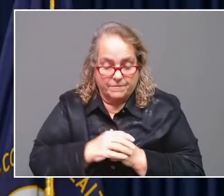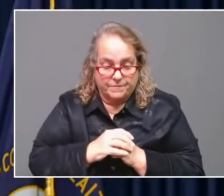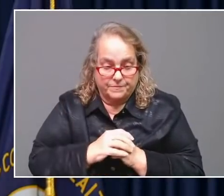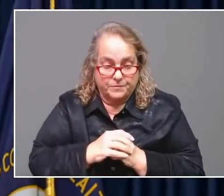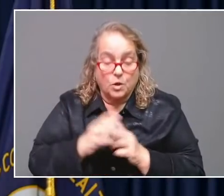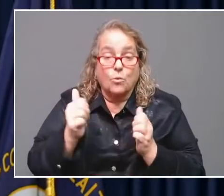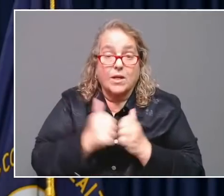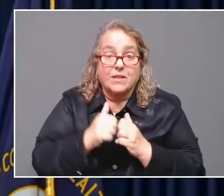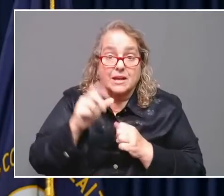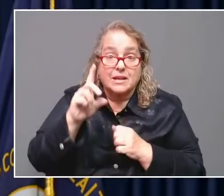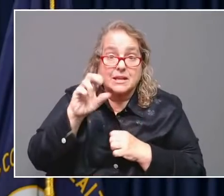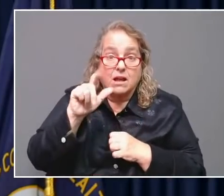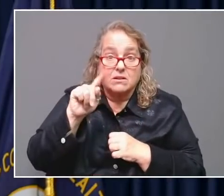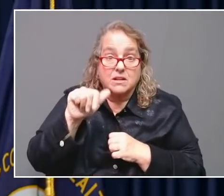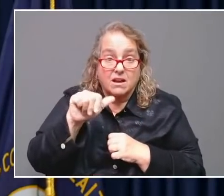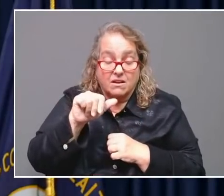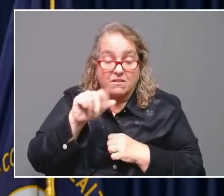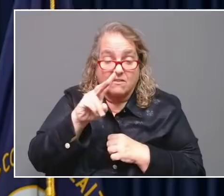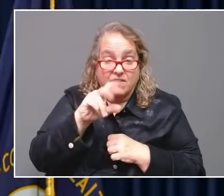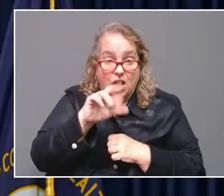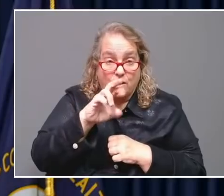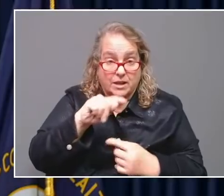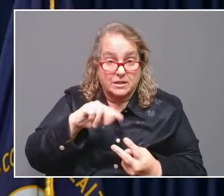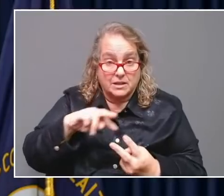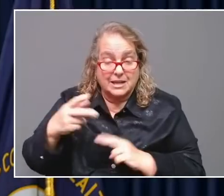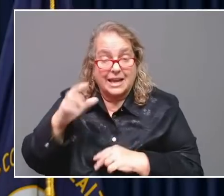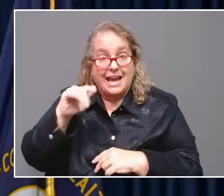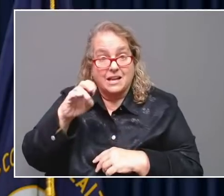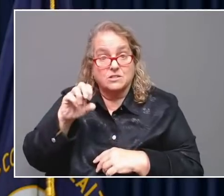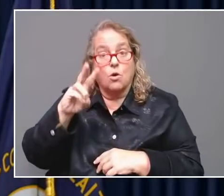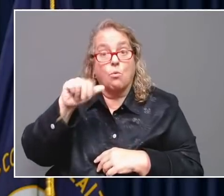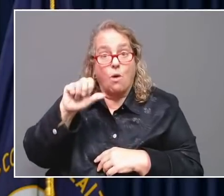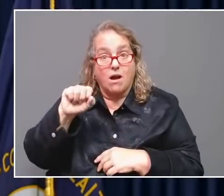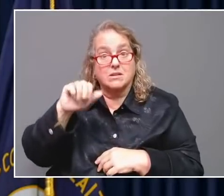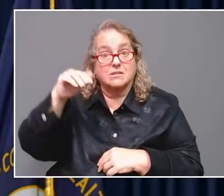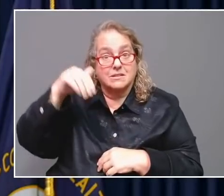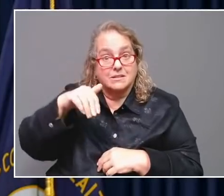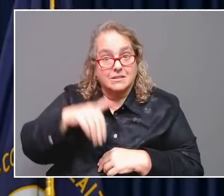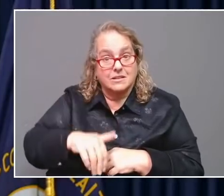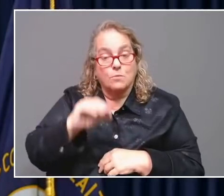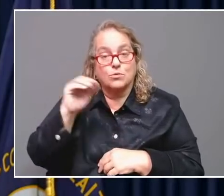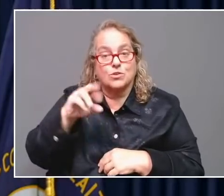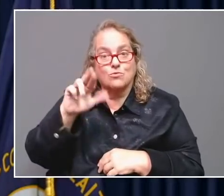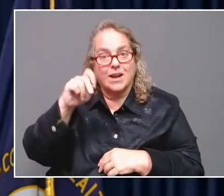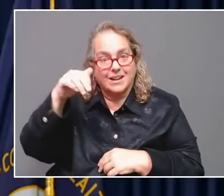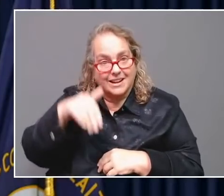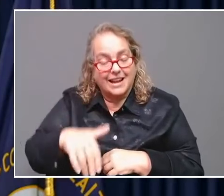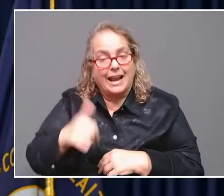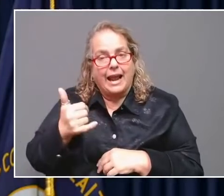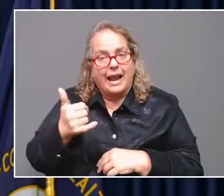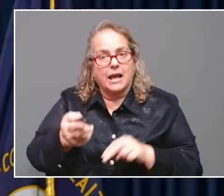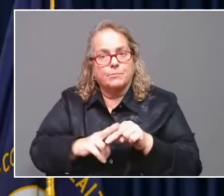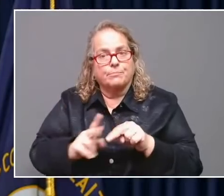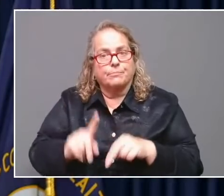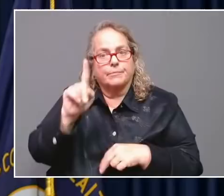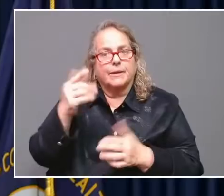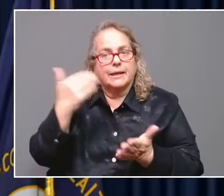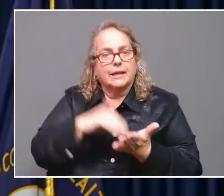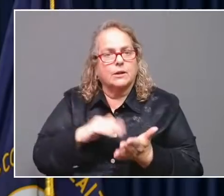mentioned cases were declining. The positivity rate was declining. Now it's ticked back up again. Why? What's going on? What's